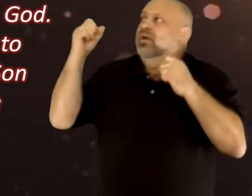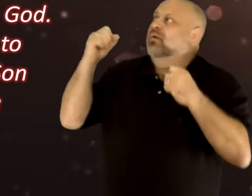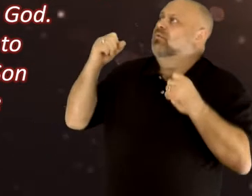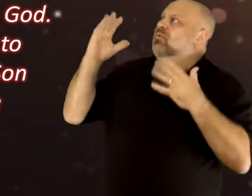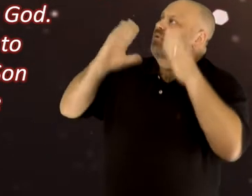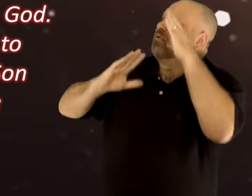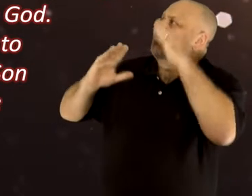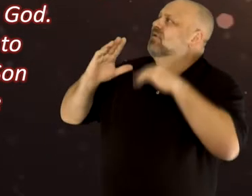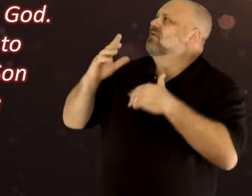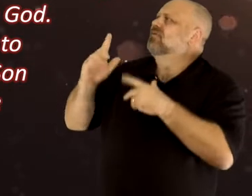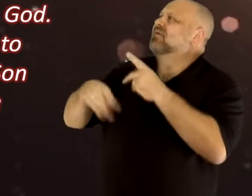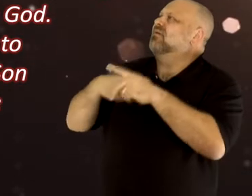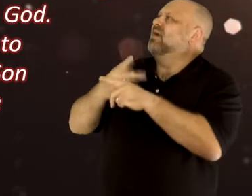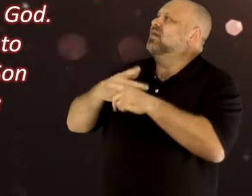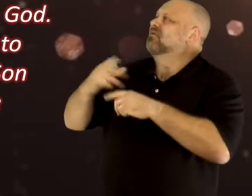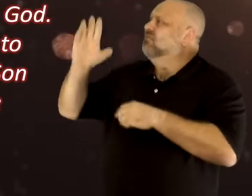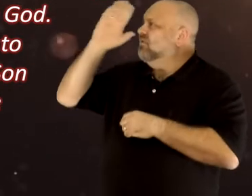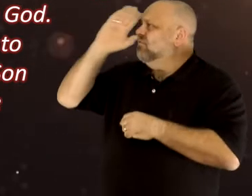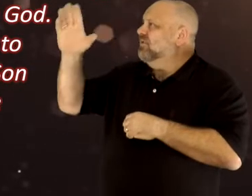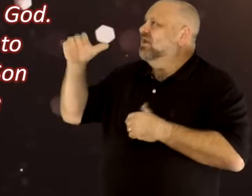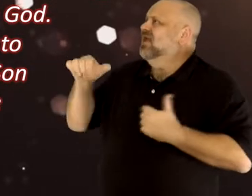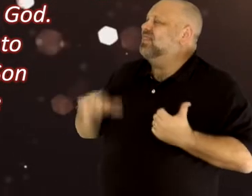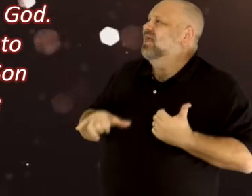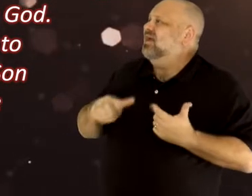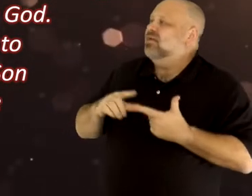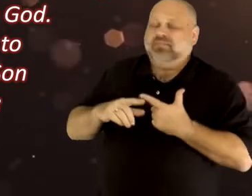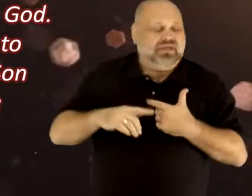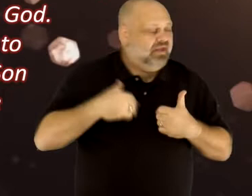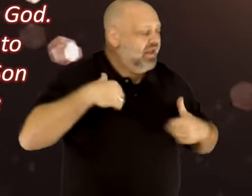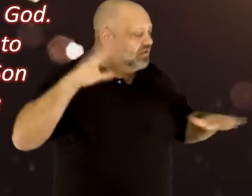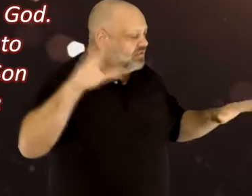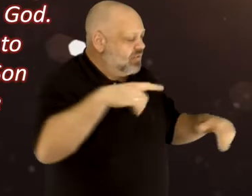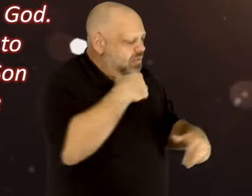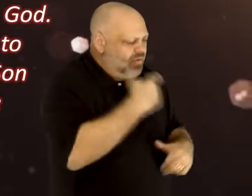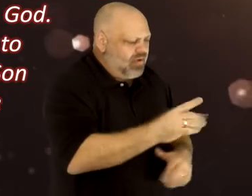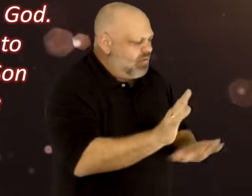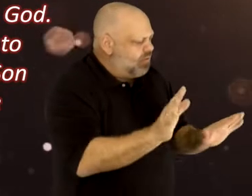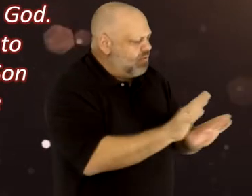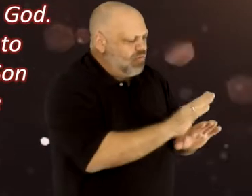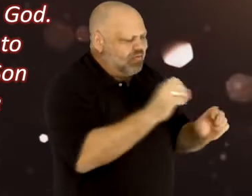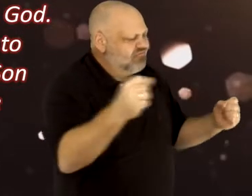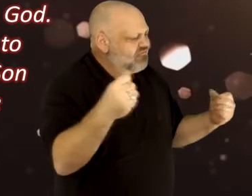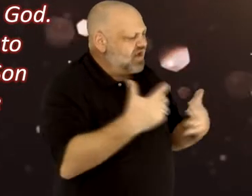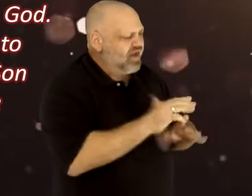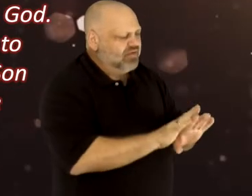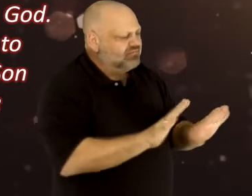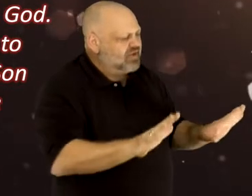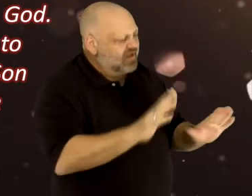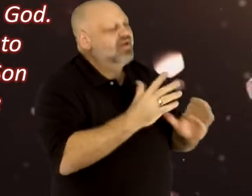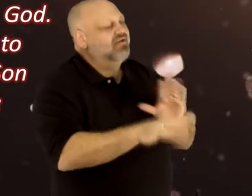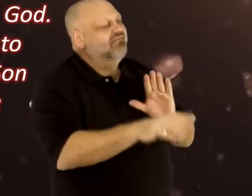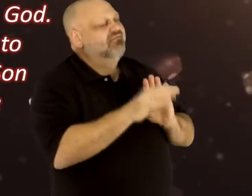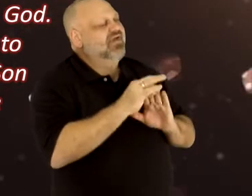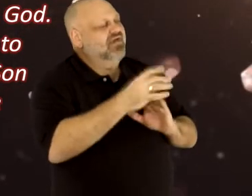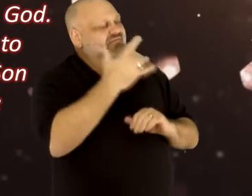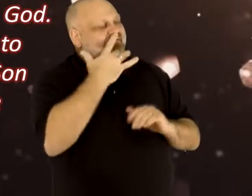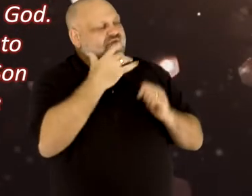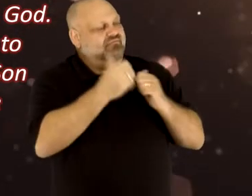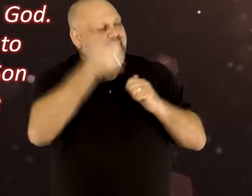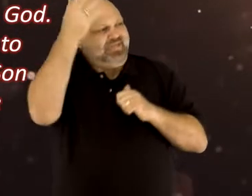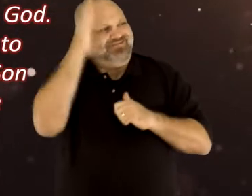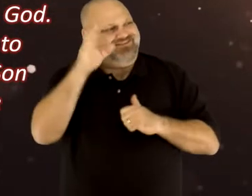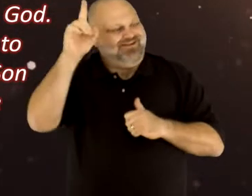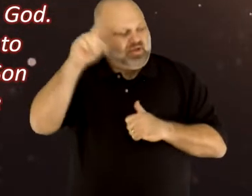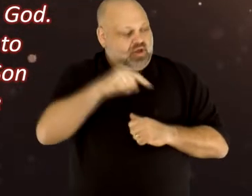wondered what kind of greeting this might be. But the angel said to her, "Do not be afraid, Mary. You have found favor